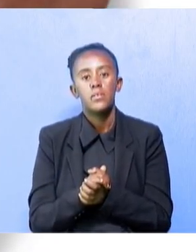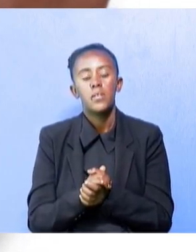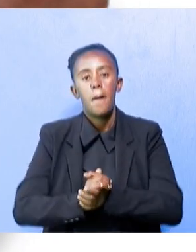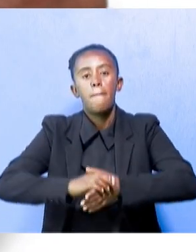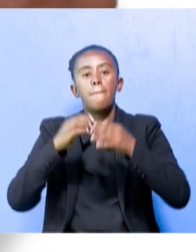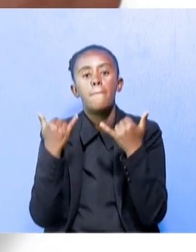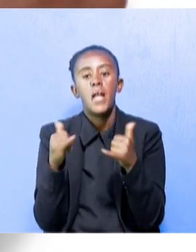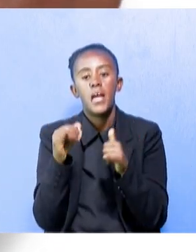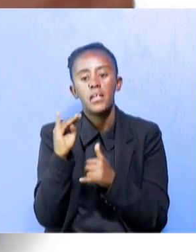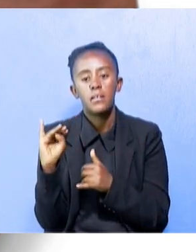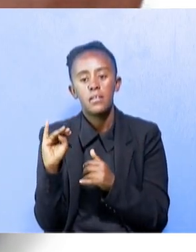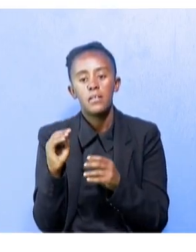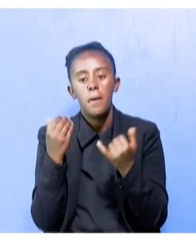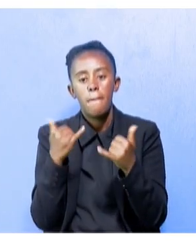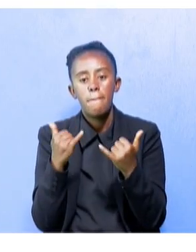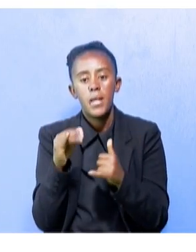playing.